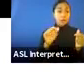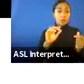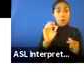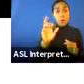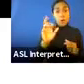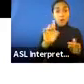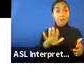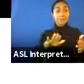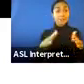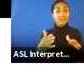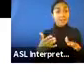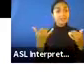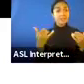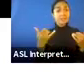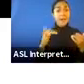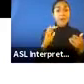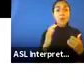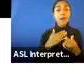coastal forests.